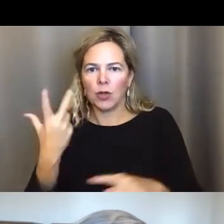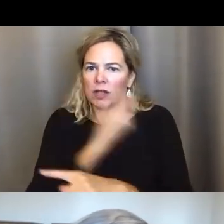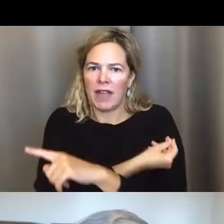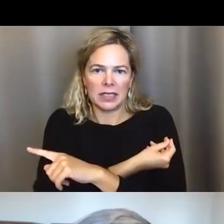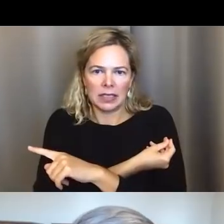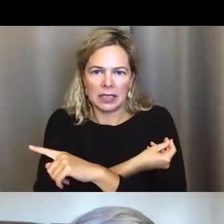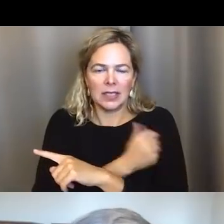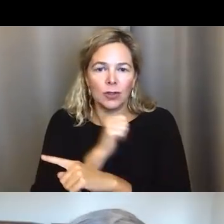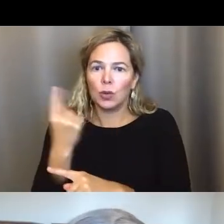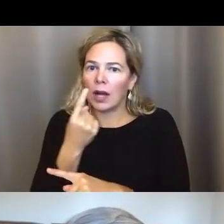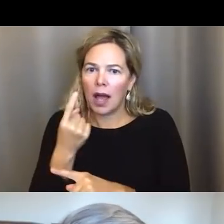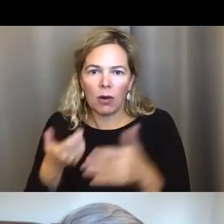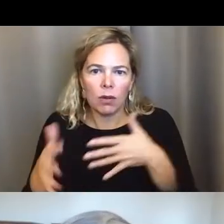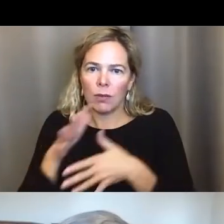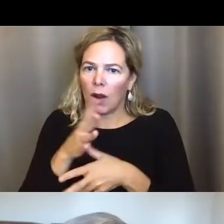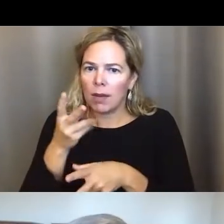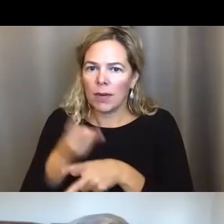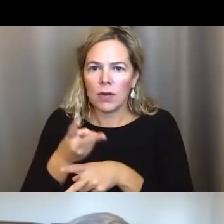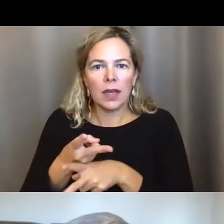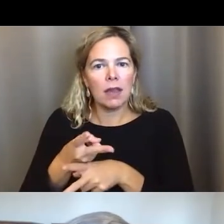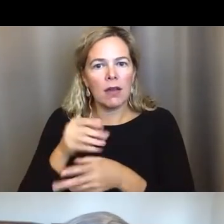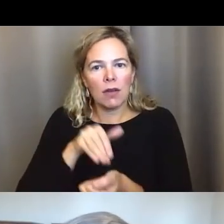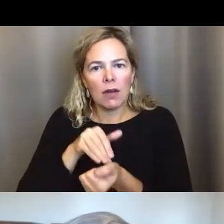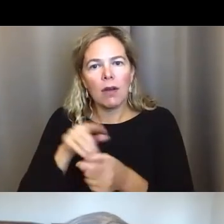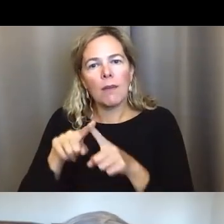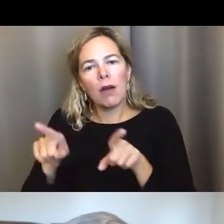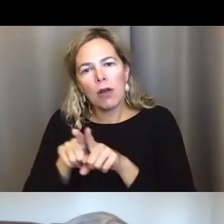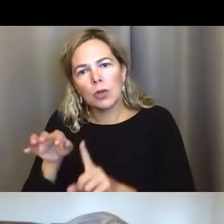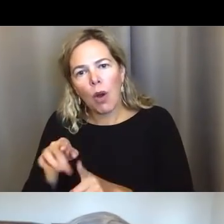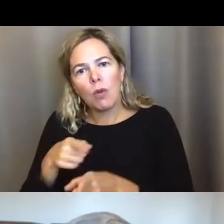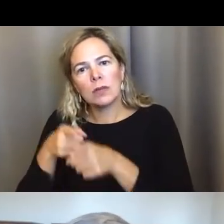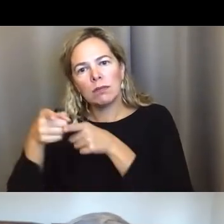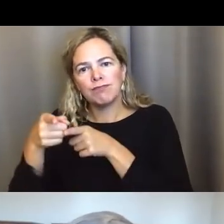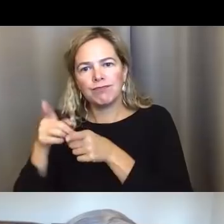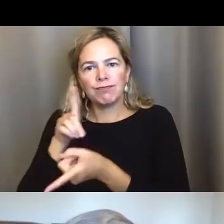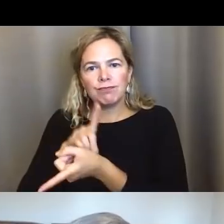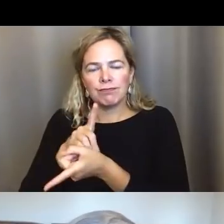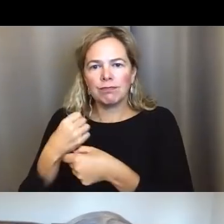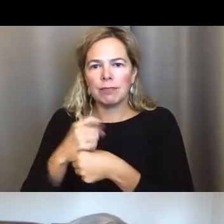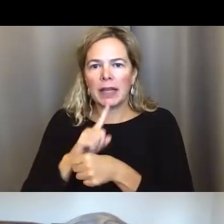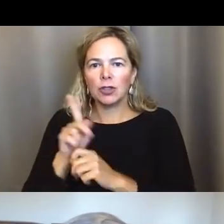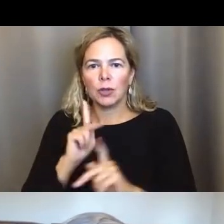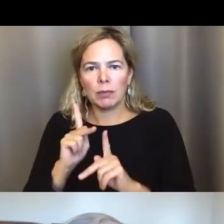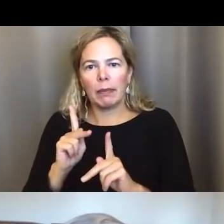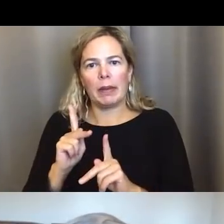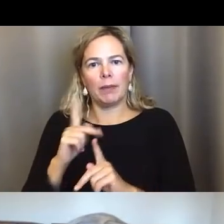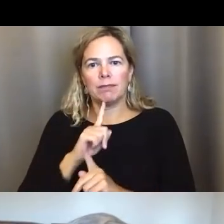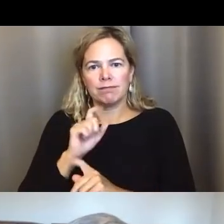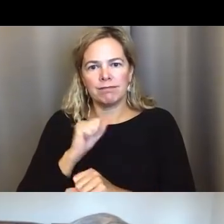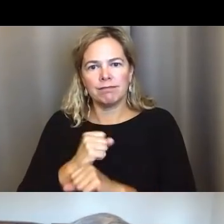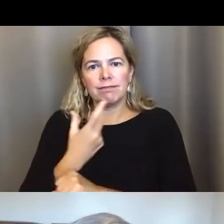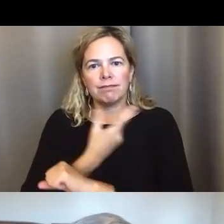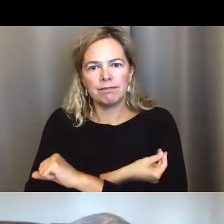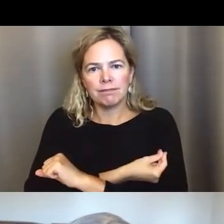the primary care, but it's the specialists, and trying to make sure that people are vaccinated so that we